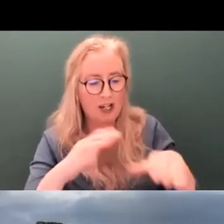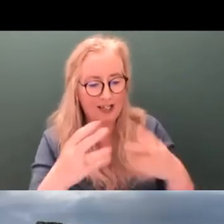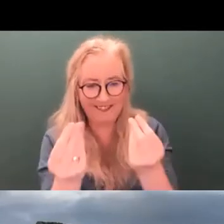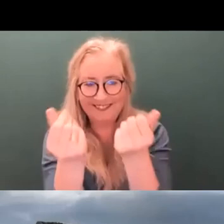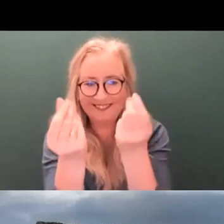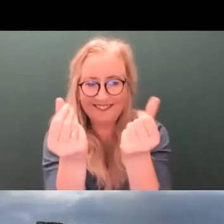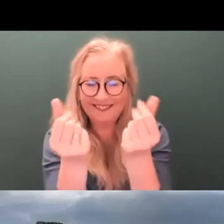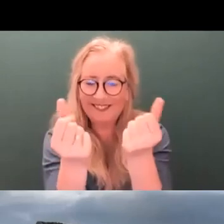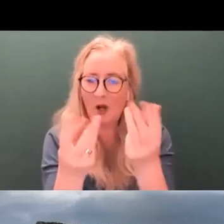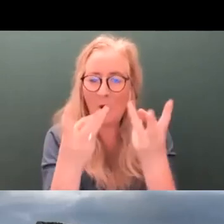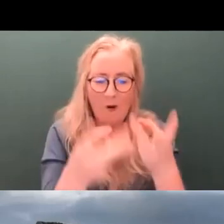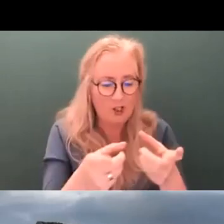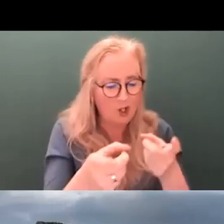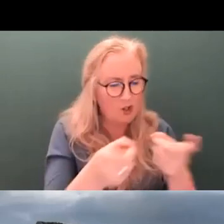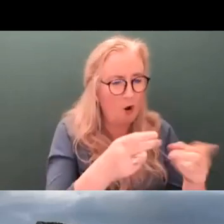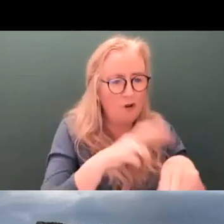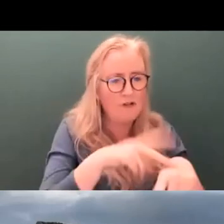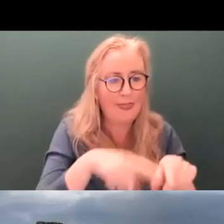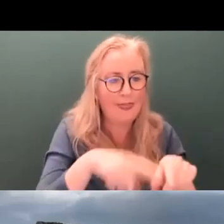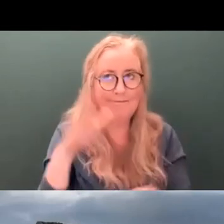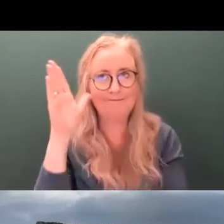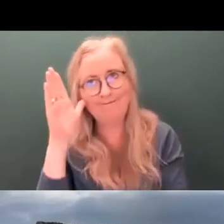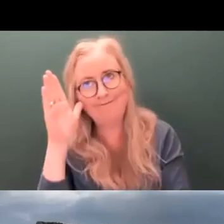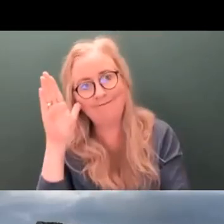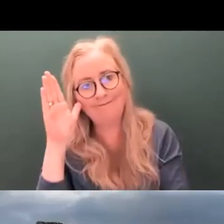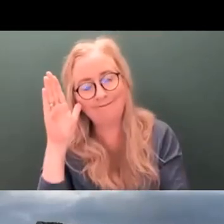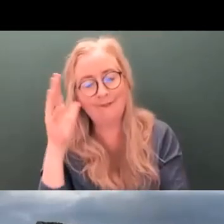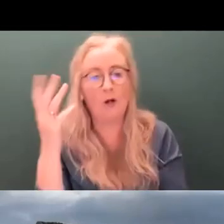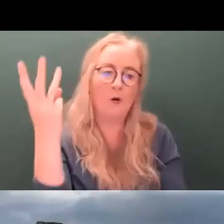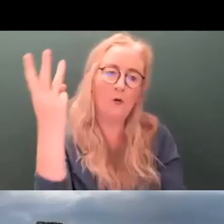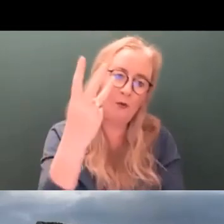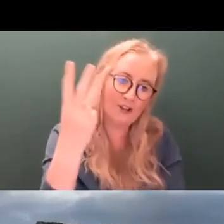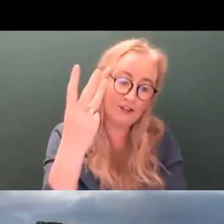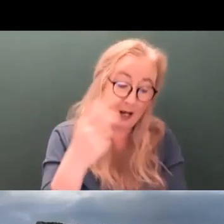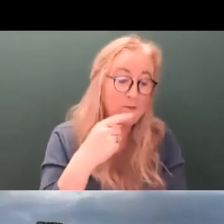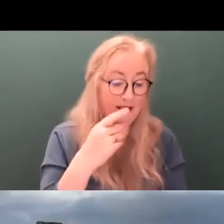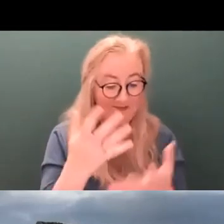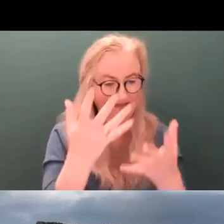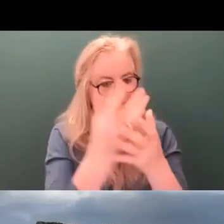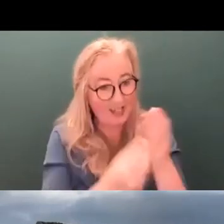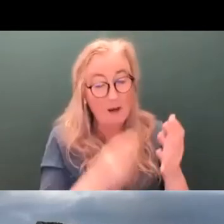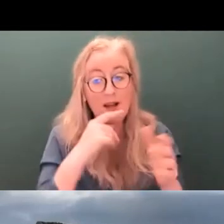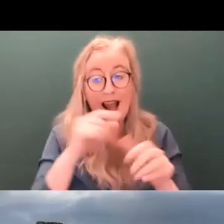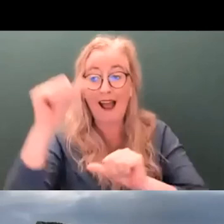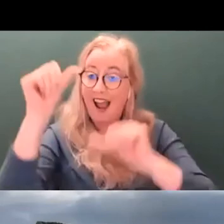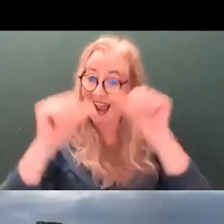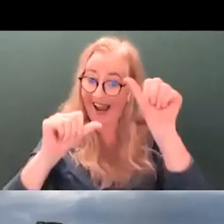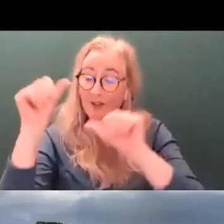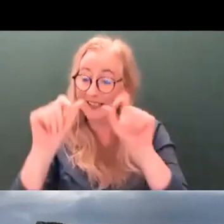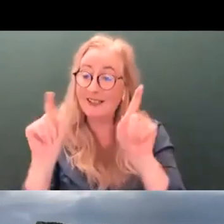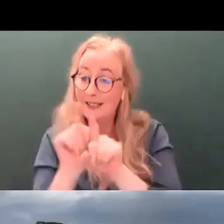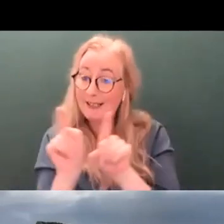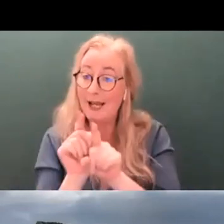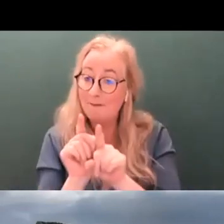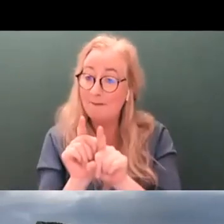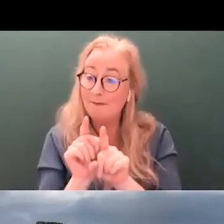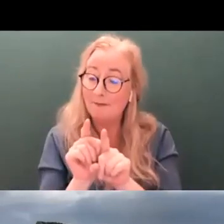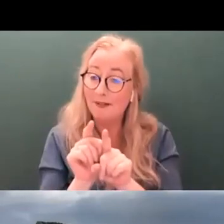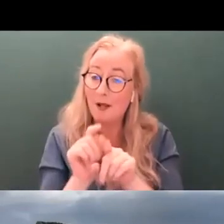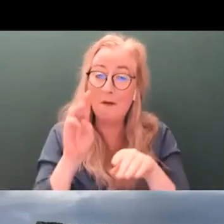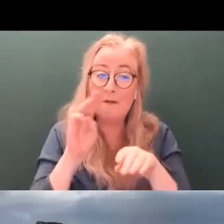do rather than listen or, or see, but certainly actually adults too are engaged by